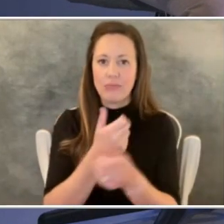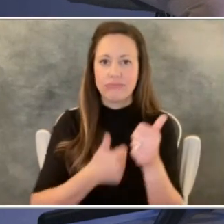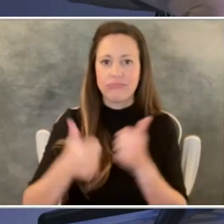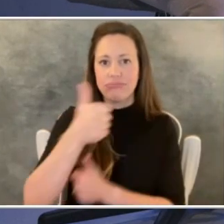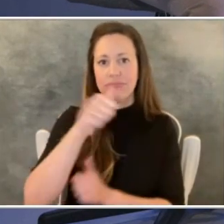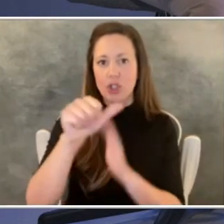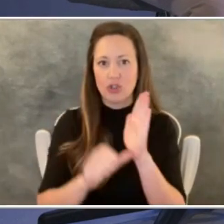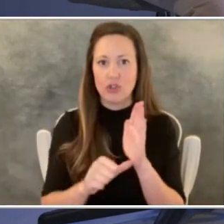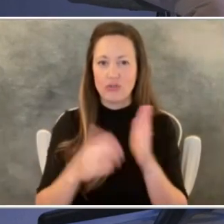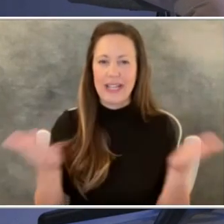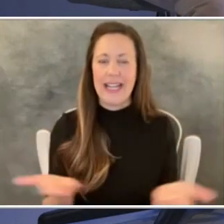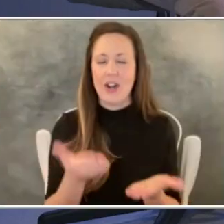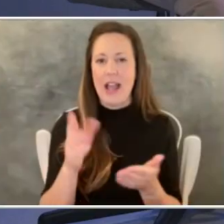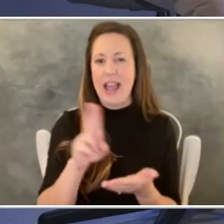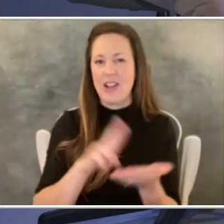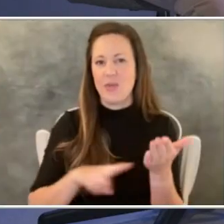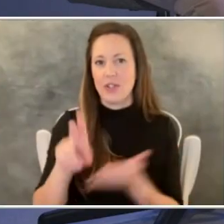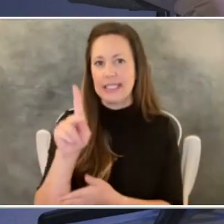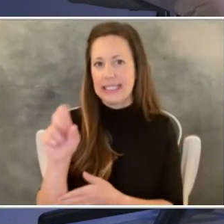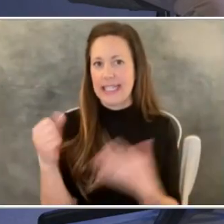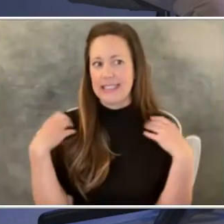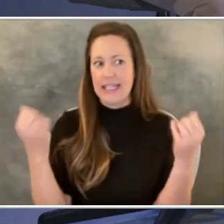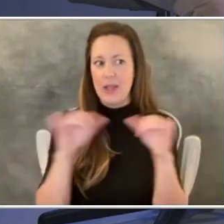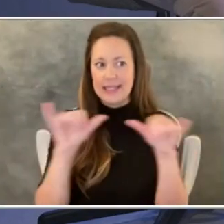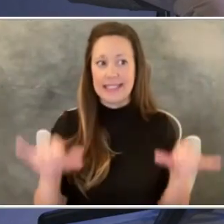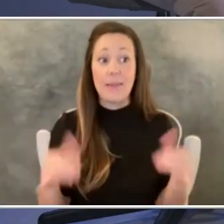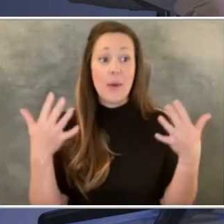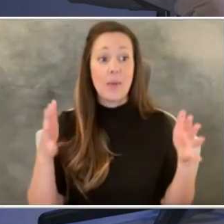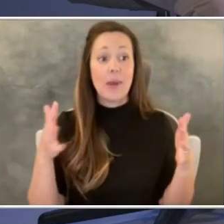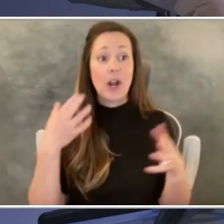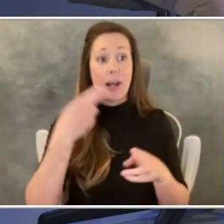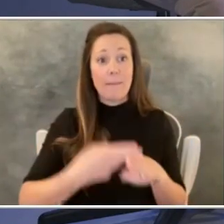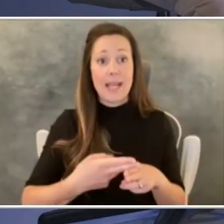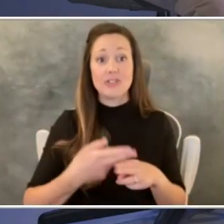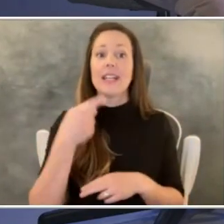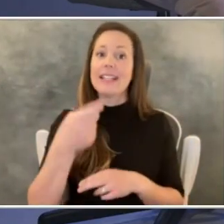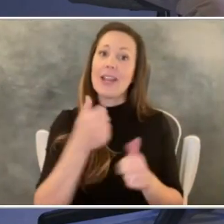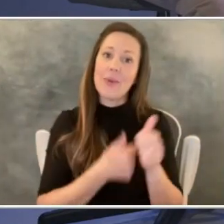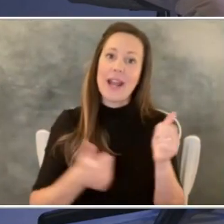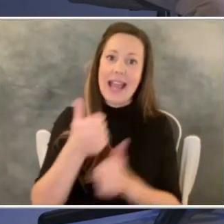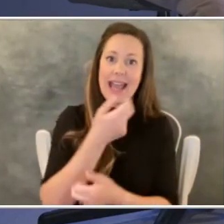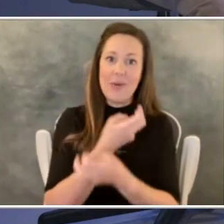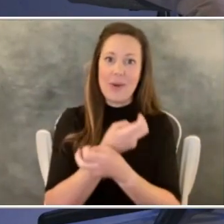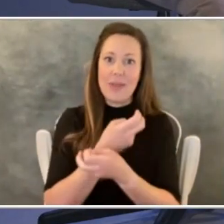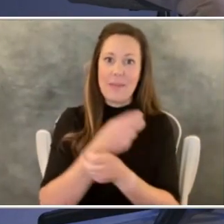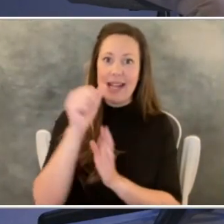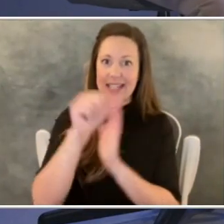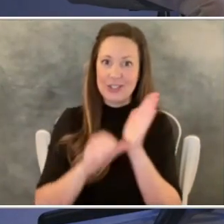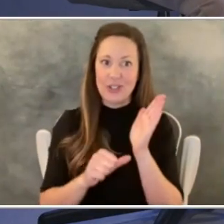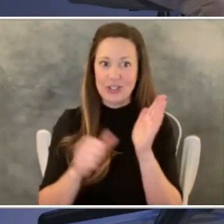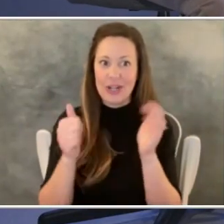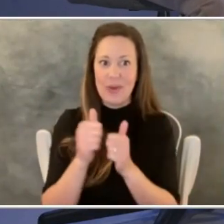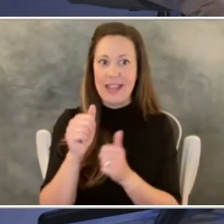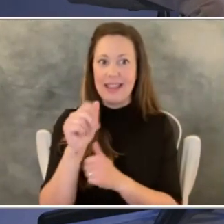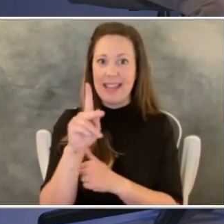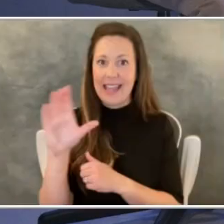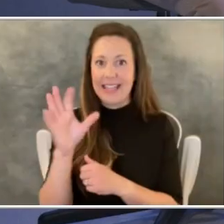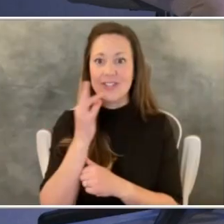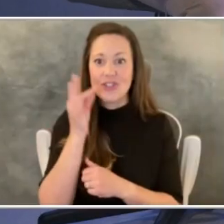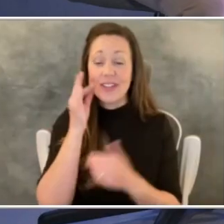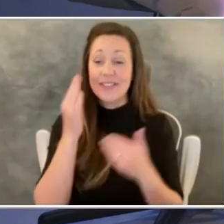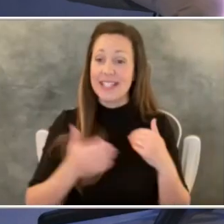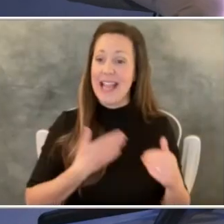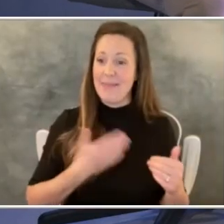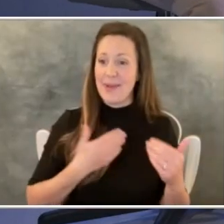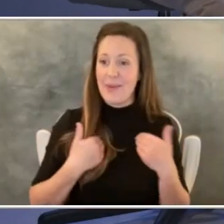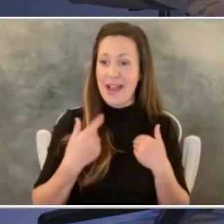Health System. We already made mention that you're head orthopedic surgeon with the Kansas City Chiefs. So glad to have you. You also took care of my dad